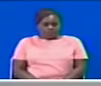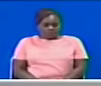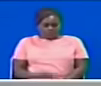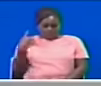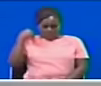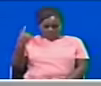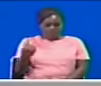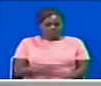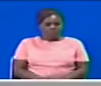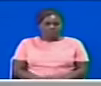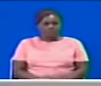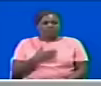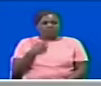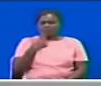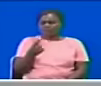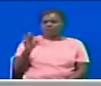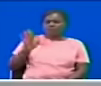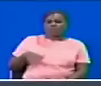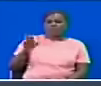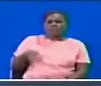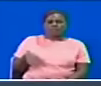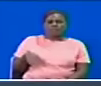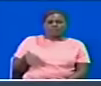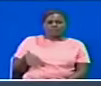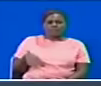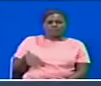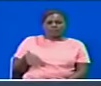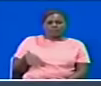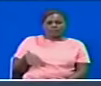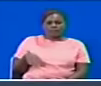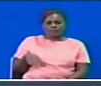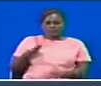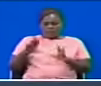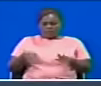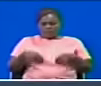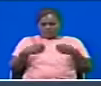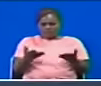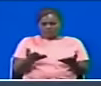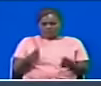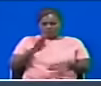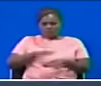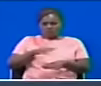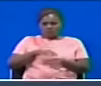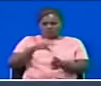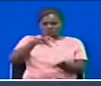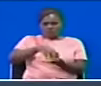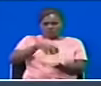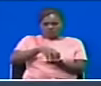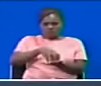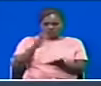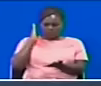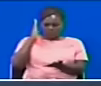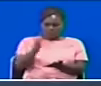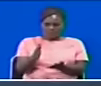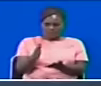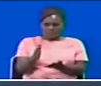One, what I want to tell women, so that, because it is, you've given us a good platform to be candid to also to